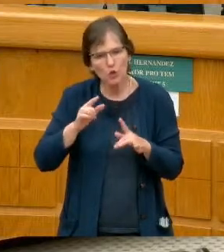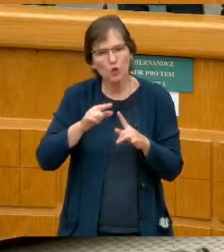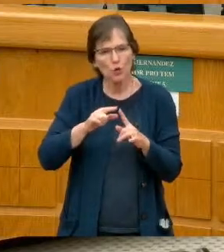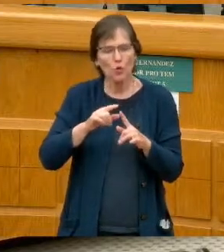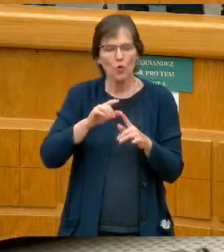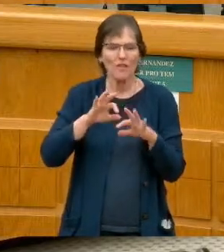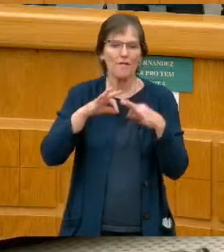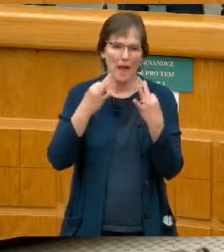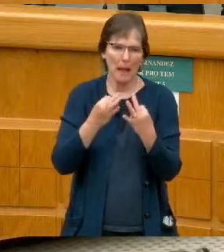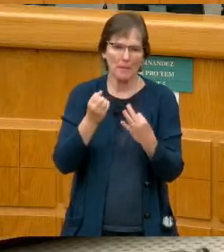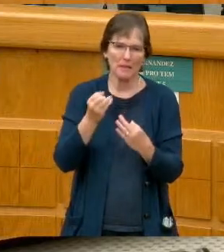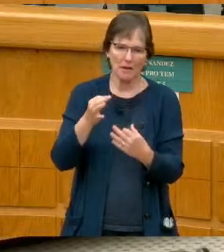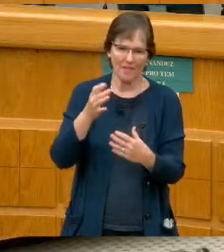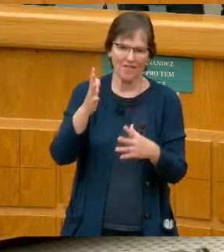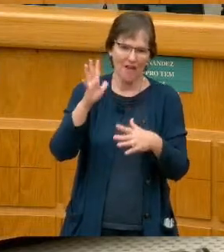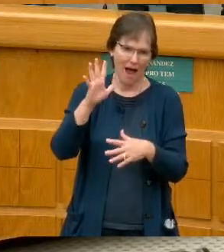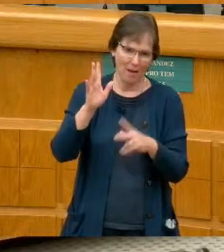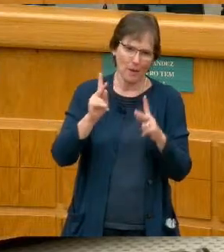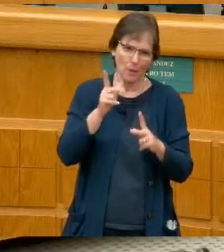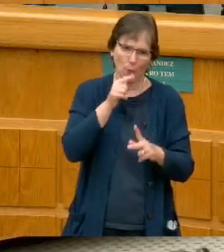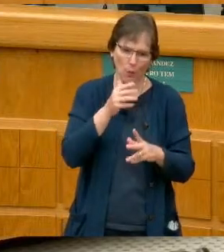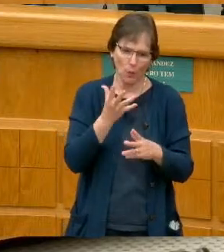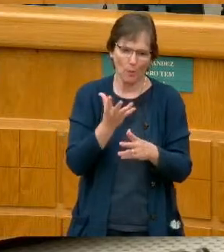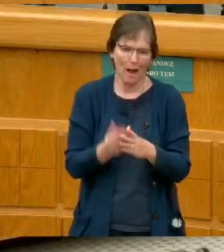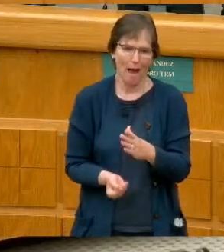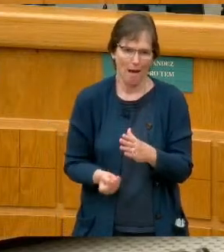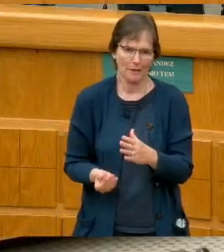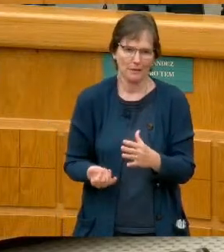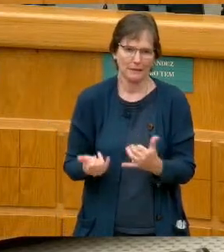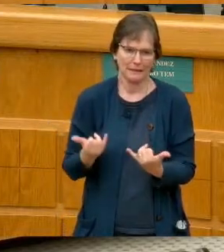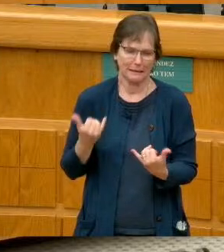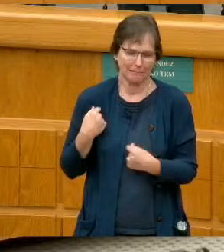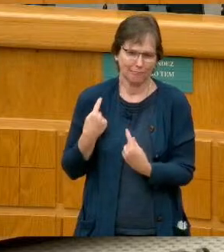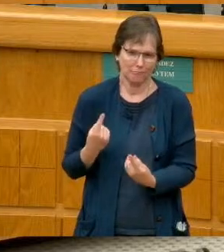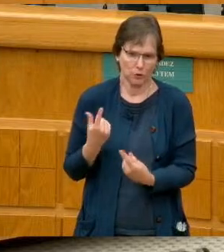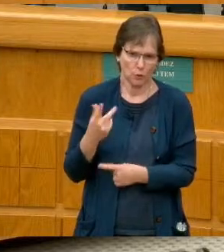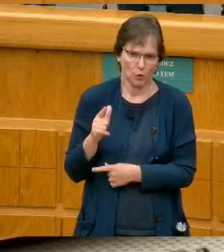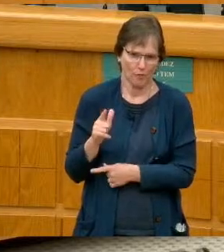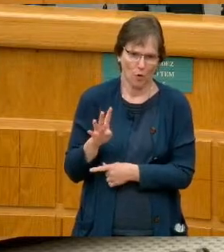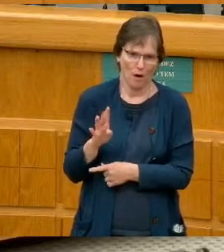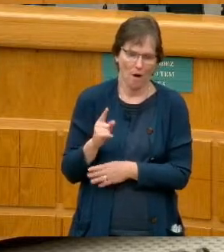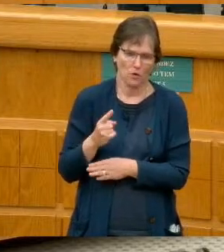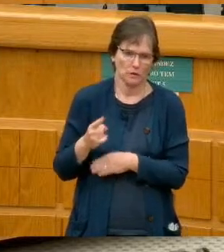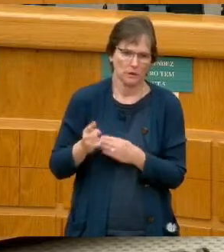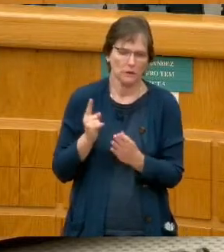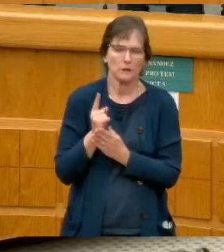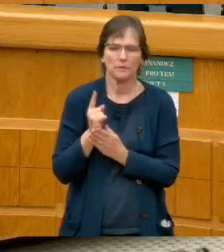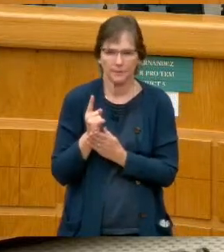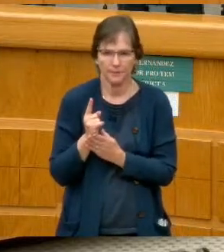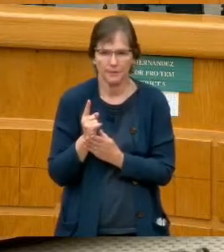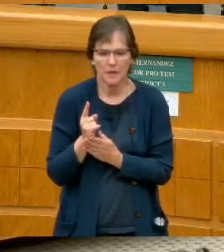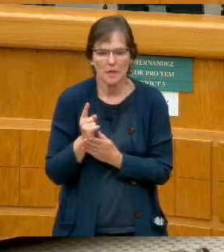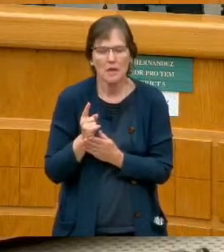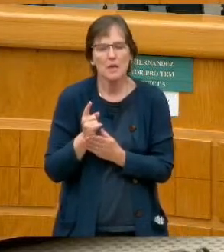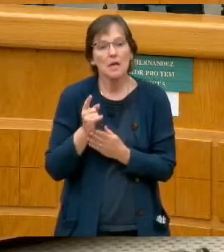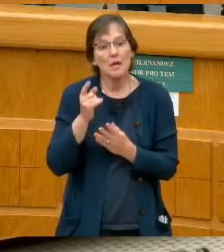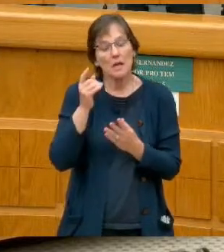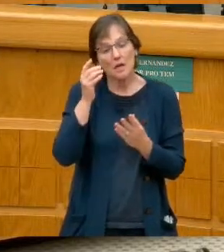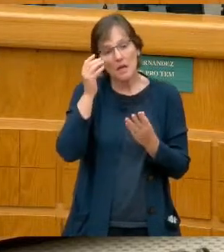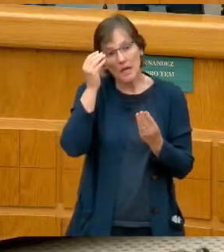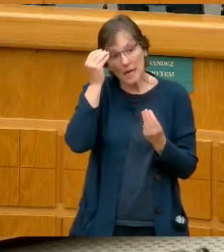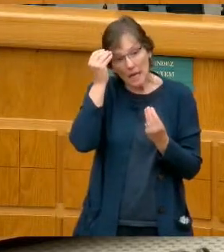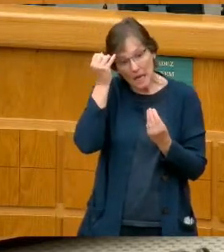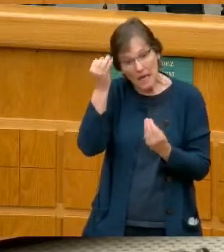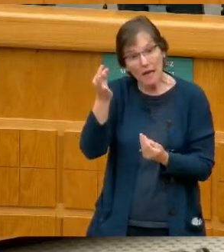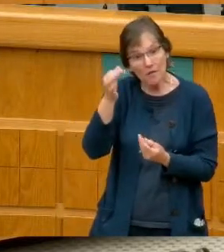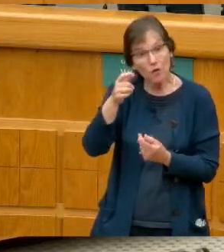The Health District's next COVID-19 drive-through is scheduled for tomorrow at the Health District. If you are having COVID-19 symptoms, please